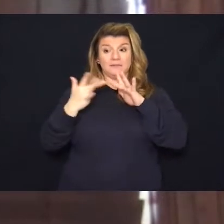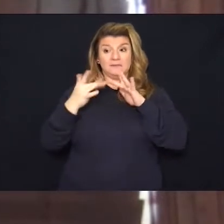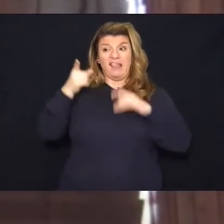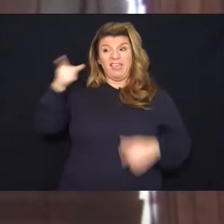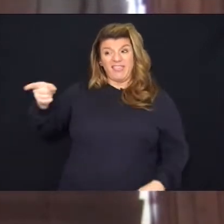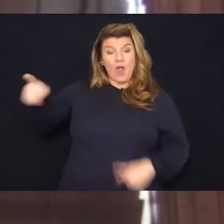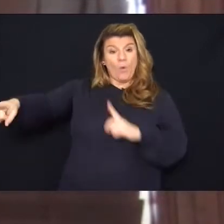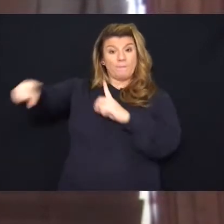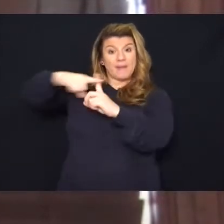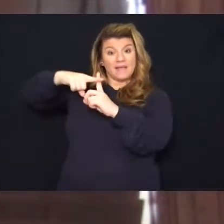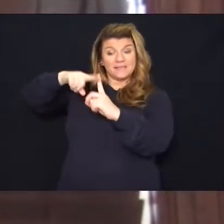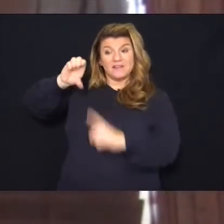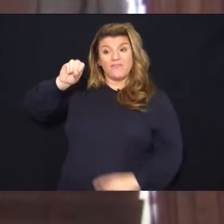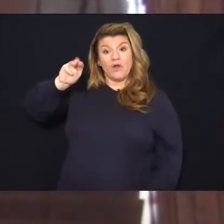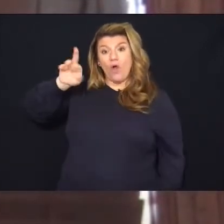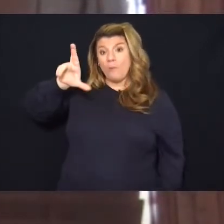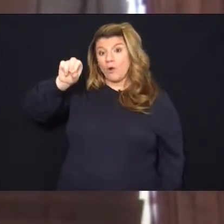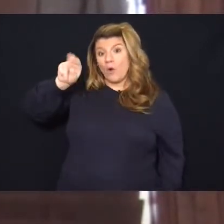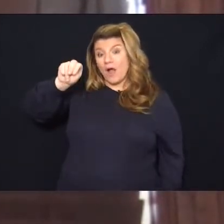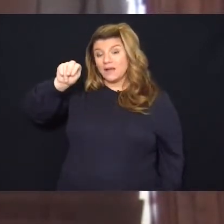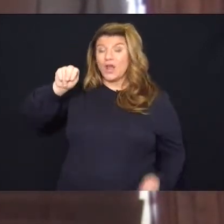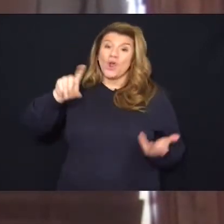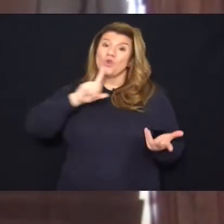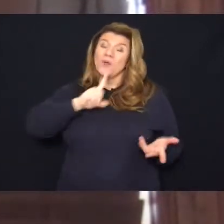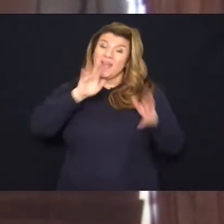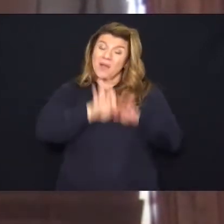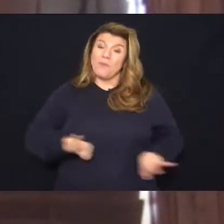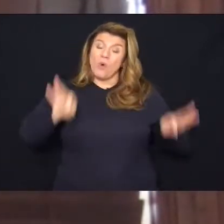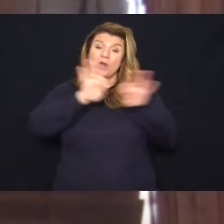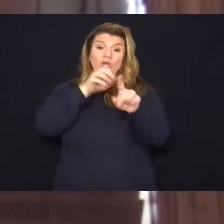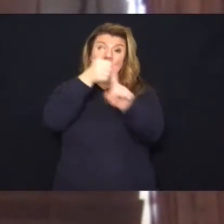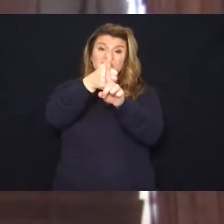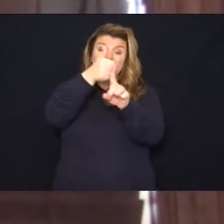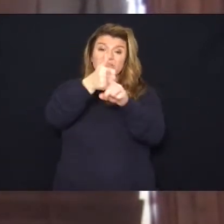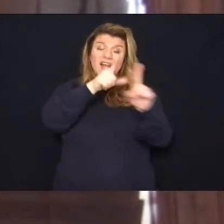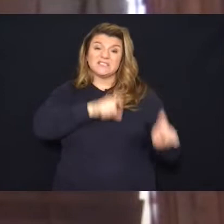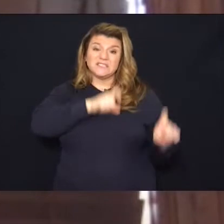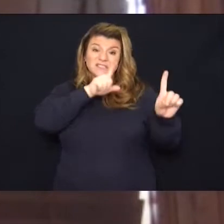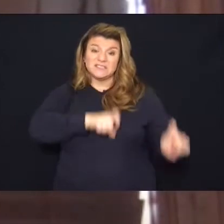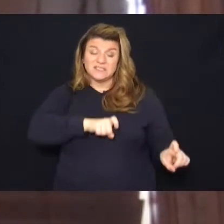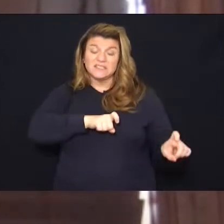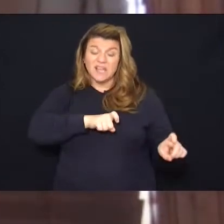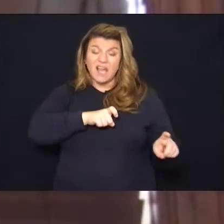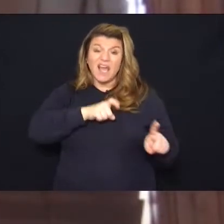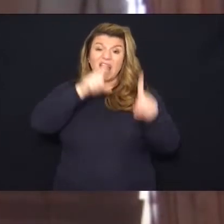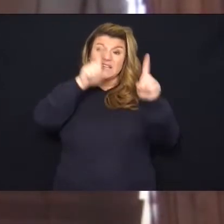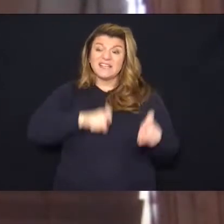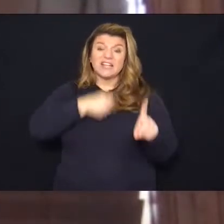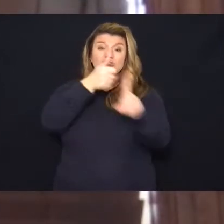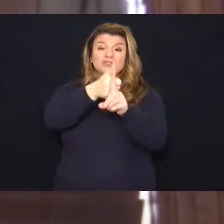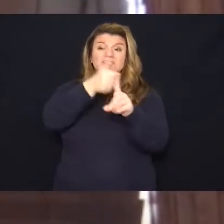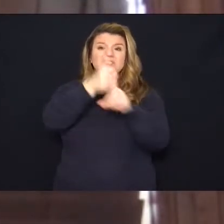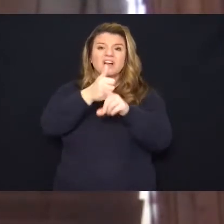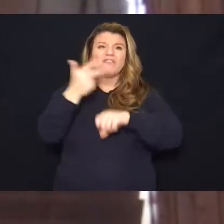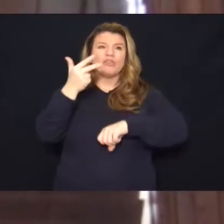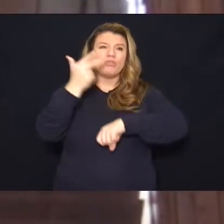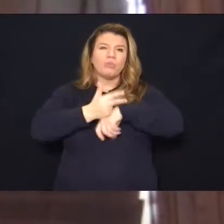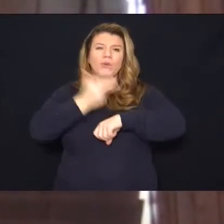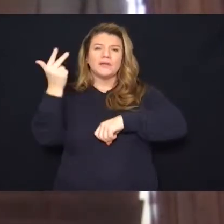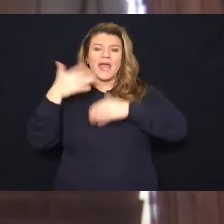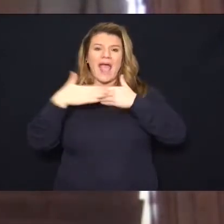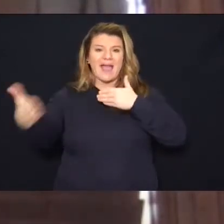is positive for Omicron, really important that you test yourself, and probably test yourself at day 3, day 5